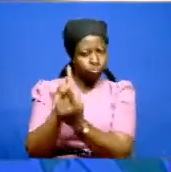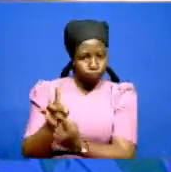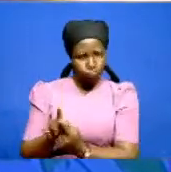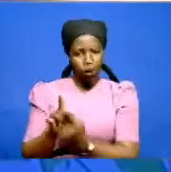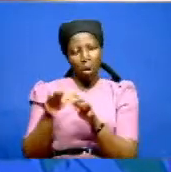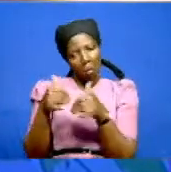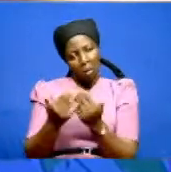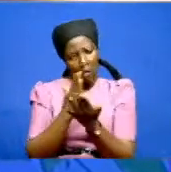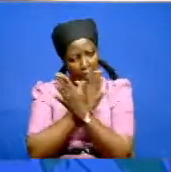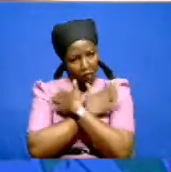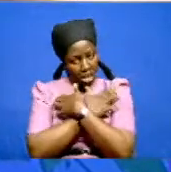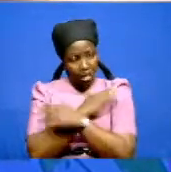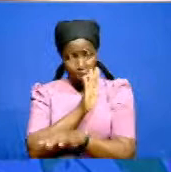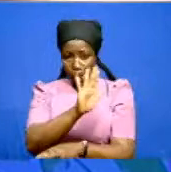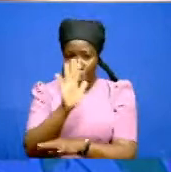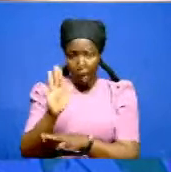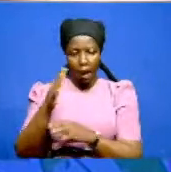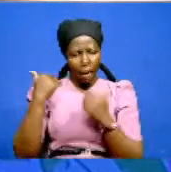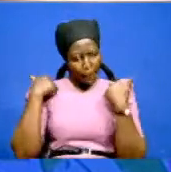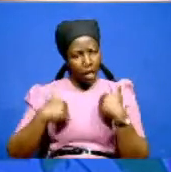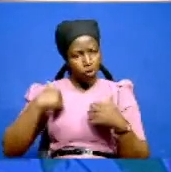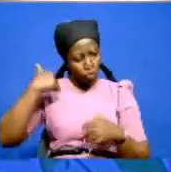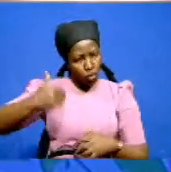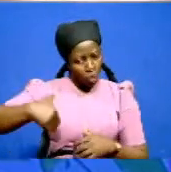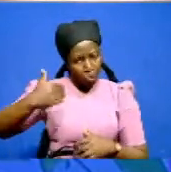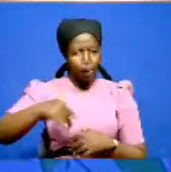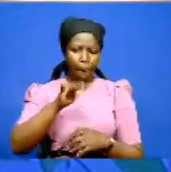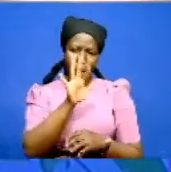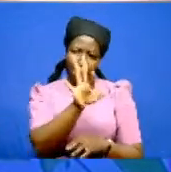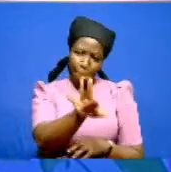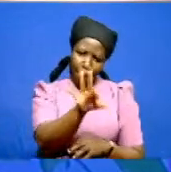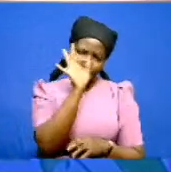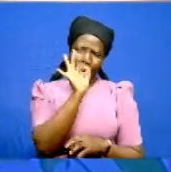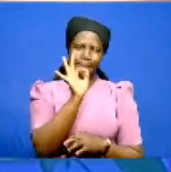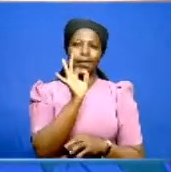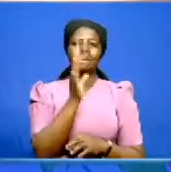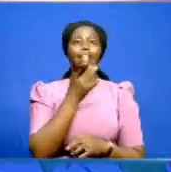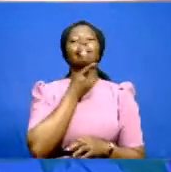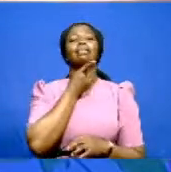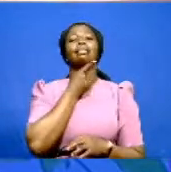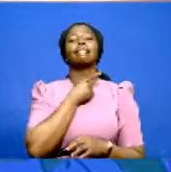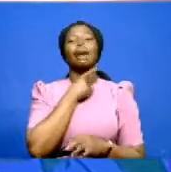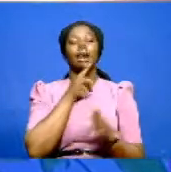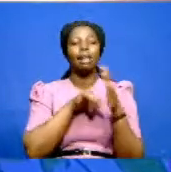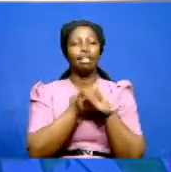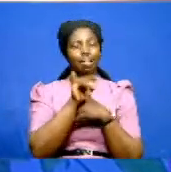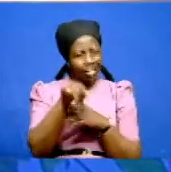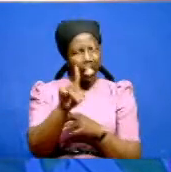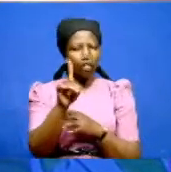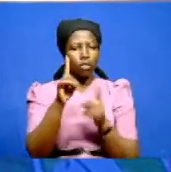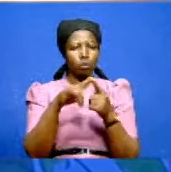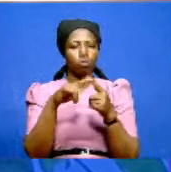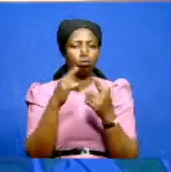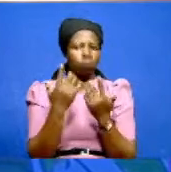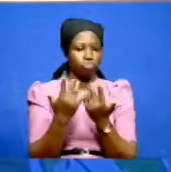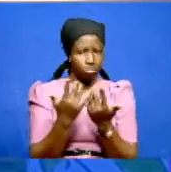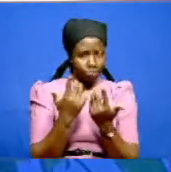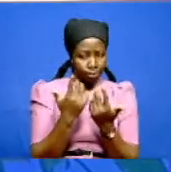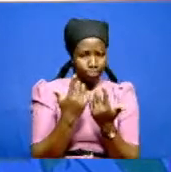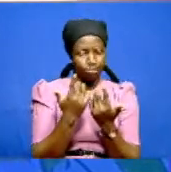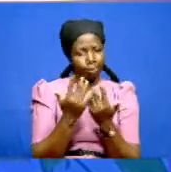colleagues, I always picked the desire in him to treat everybody